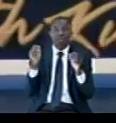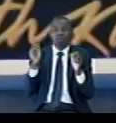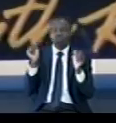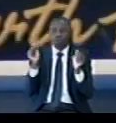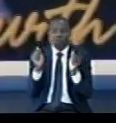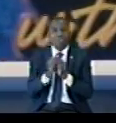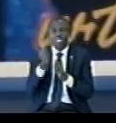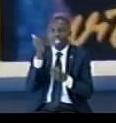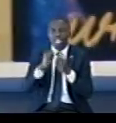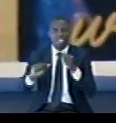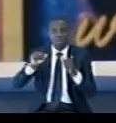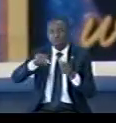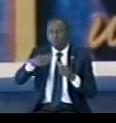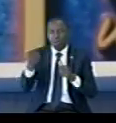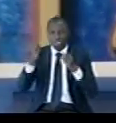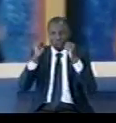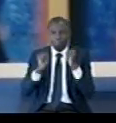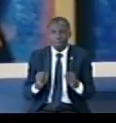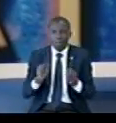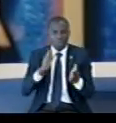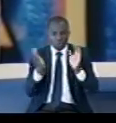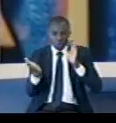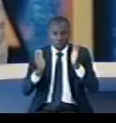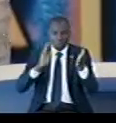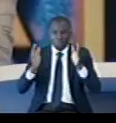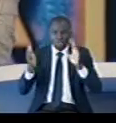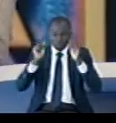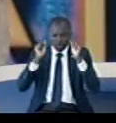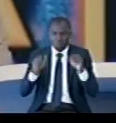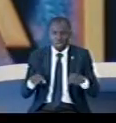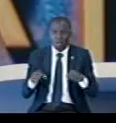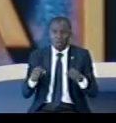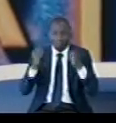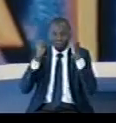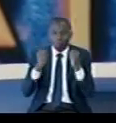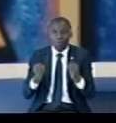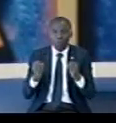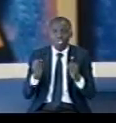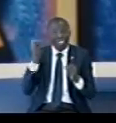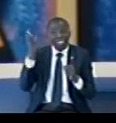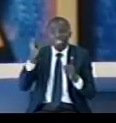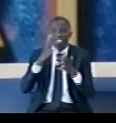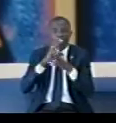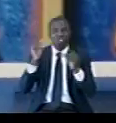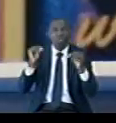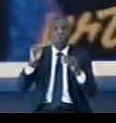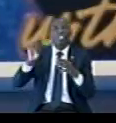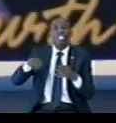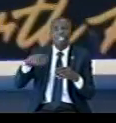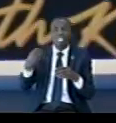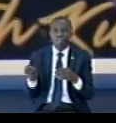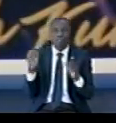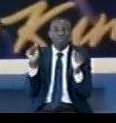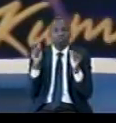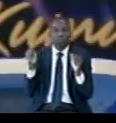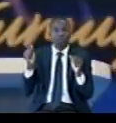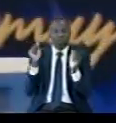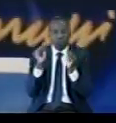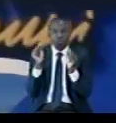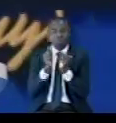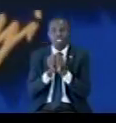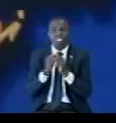other power, with a comparable power. It says, there is none else with creative